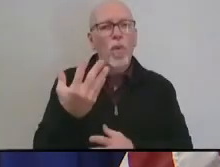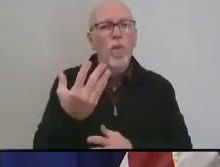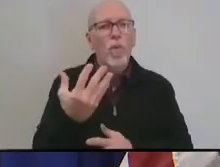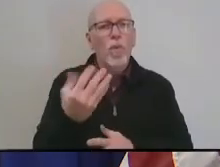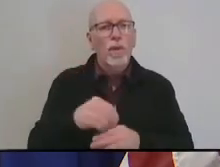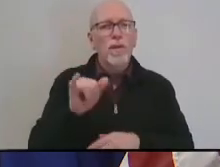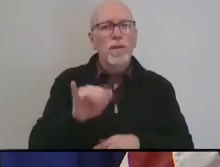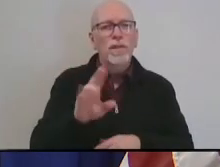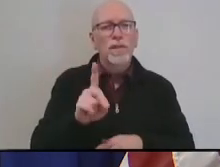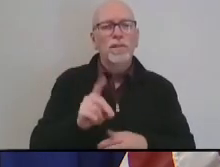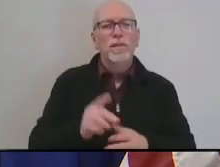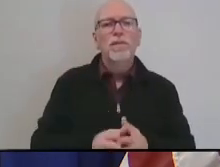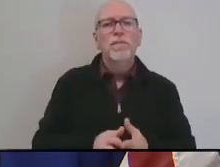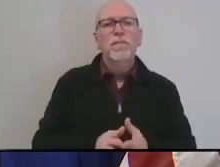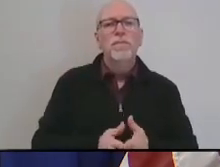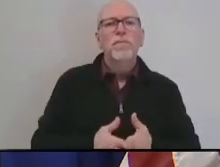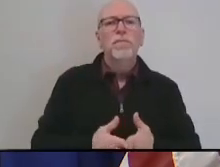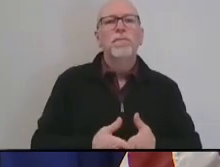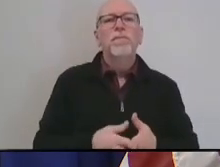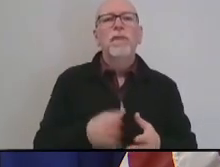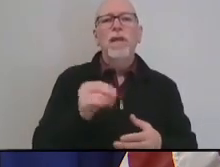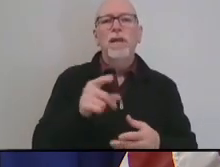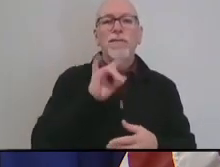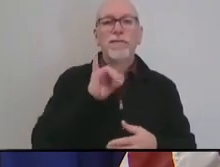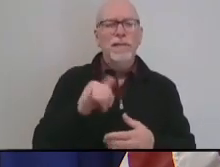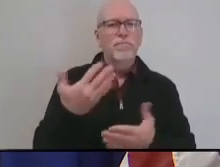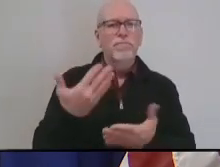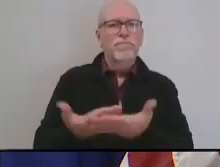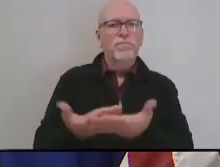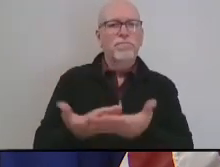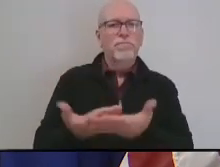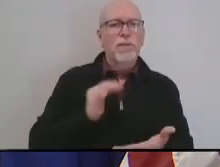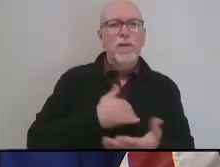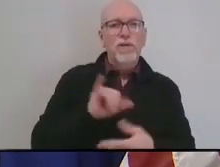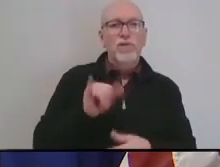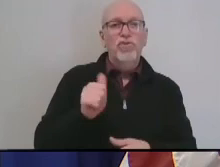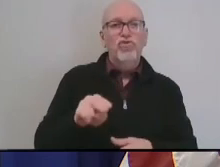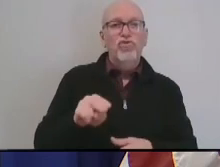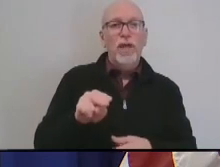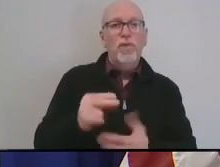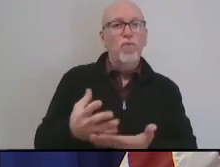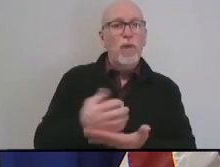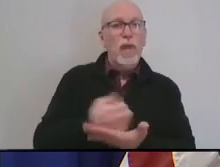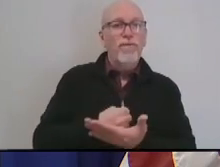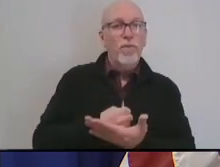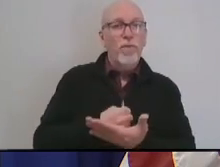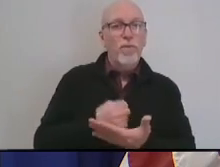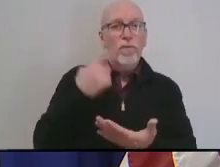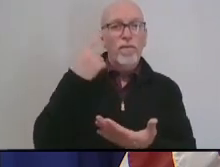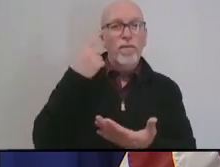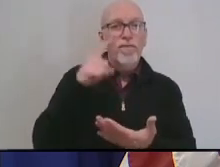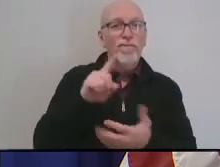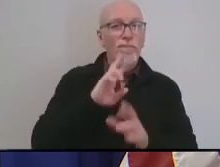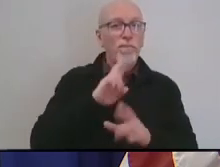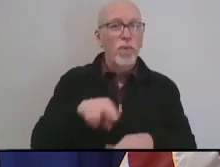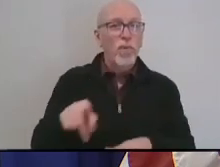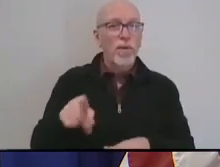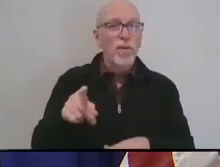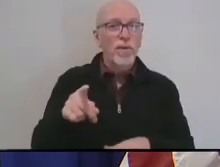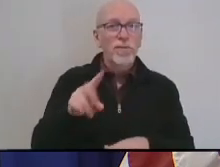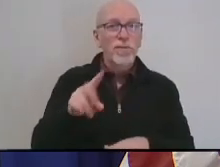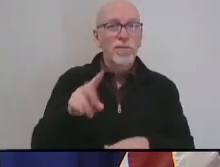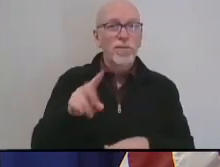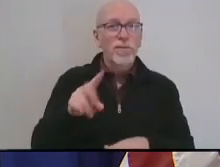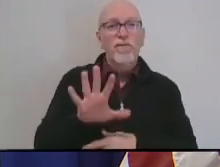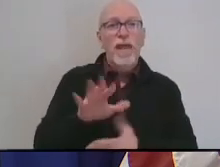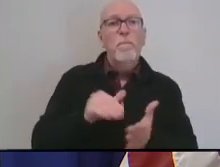Indiana, just Exhibit A, our January revenue for report that came in, $245 million north